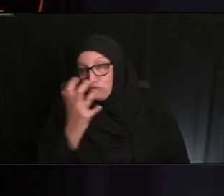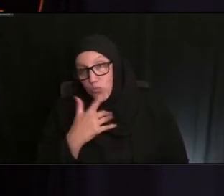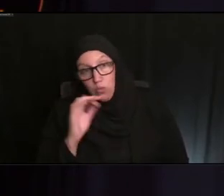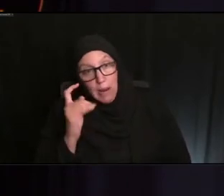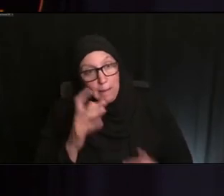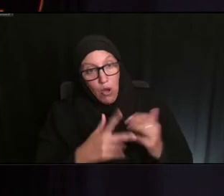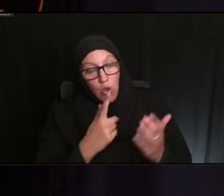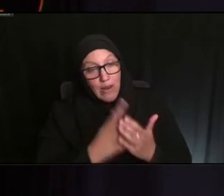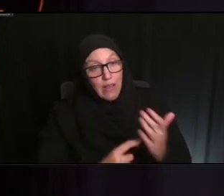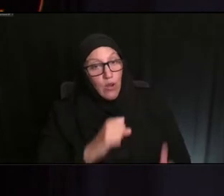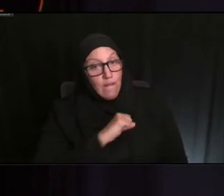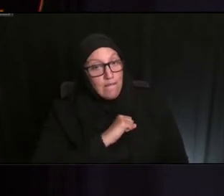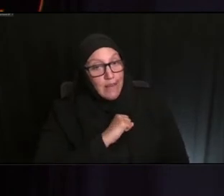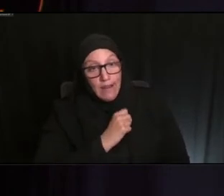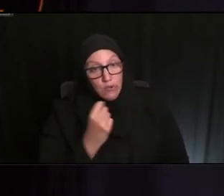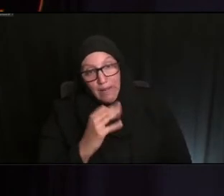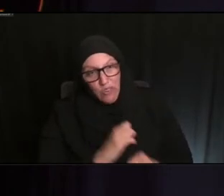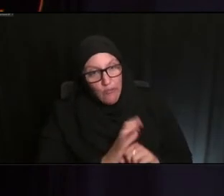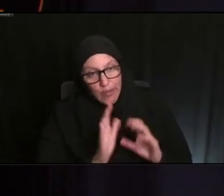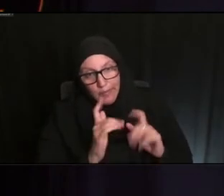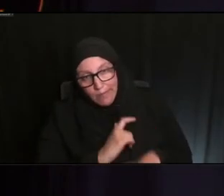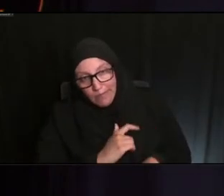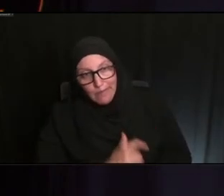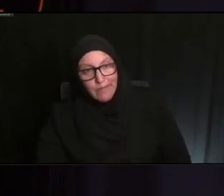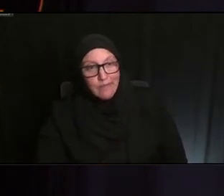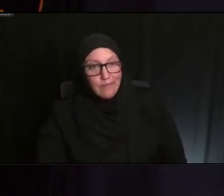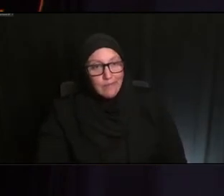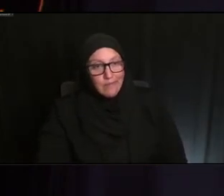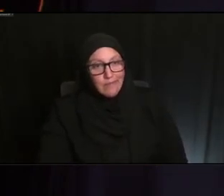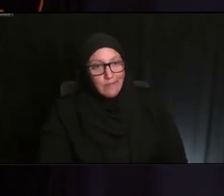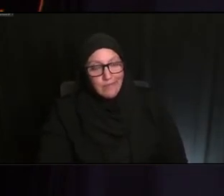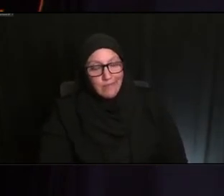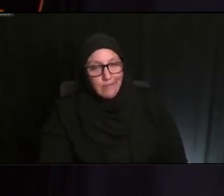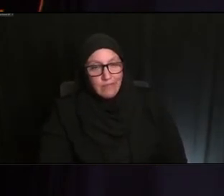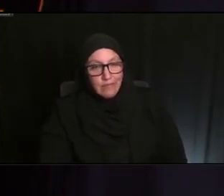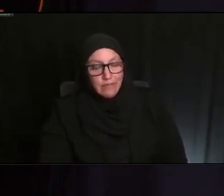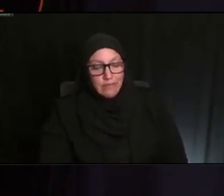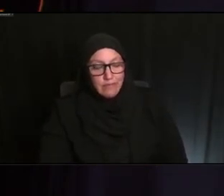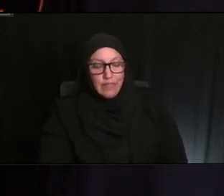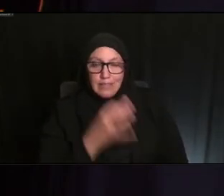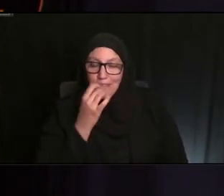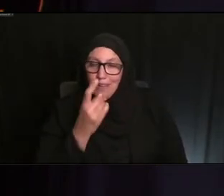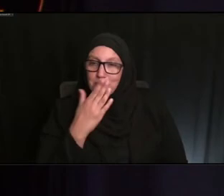Nothing else. But anyway, the third ability, sallallahu ala Muhammad wa ali Muhammad.